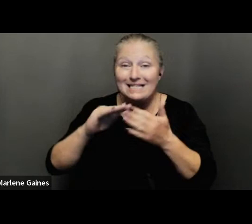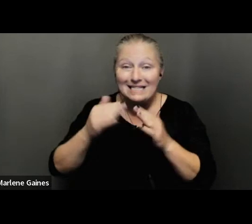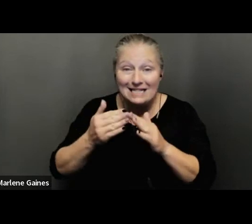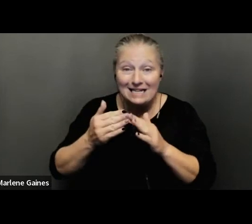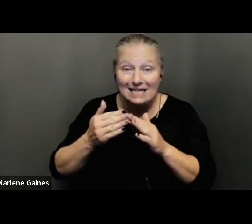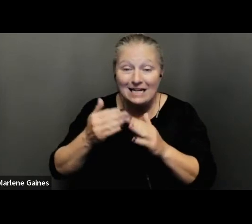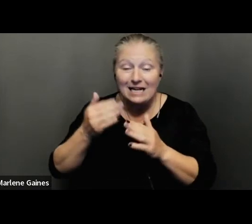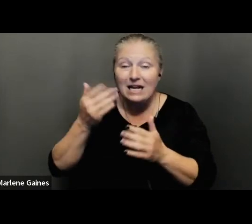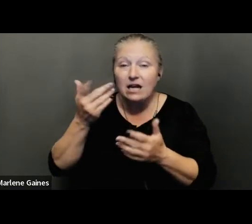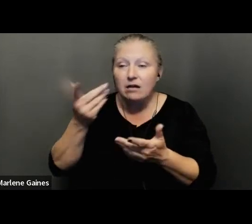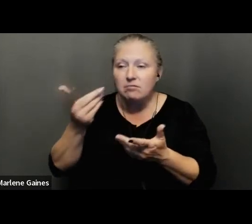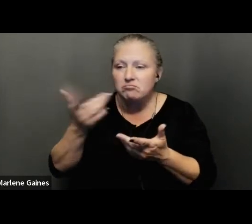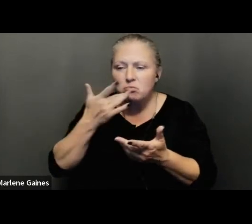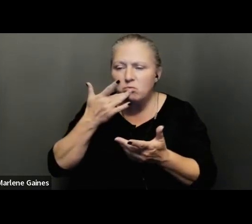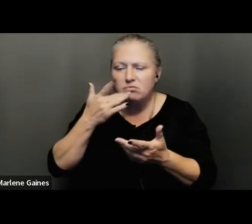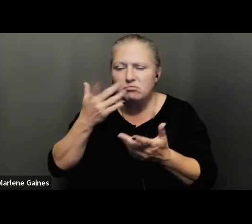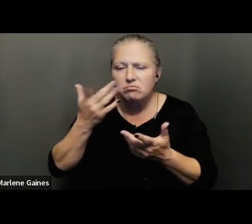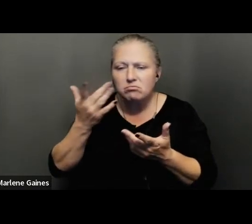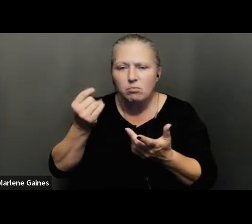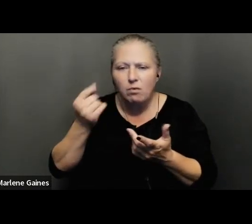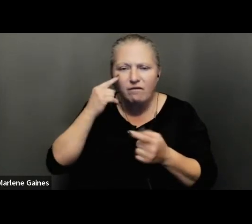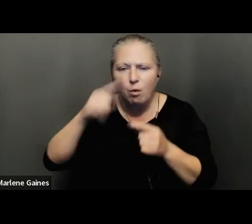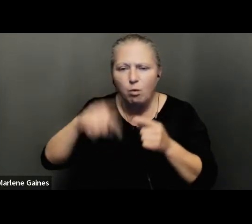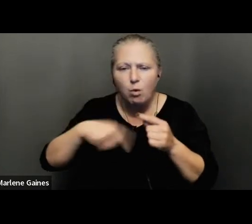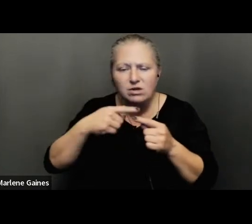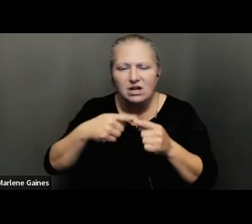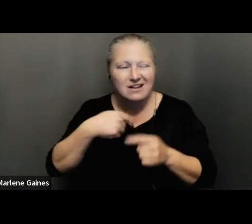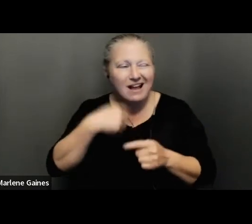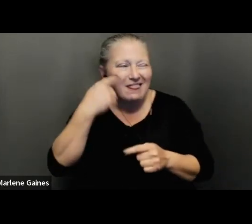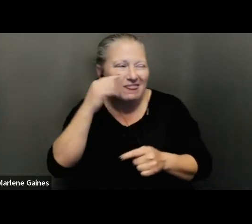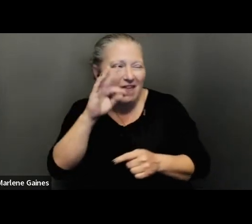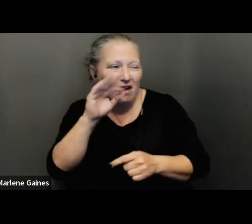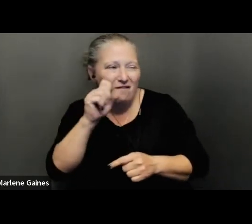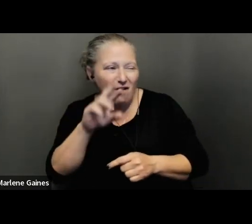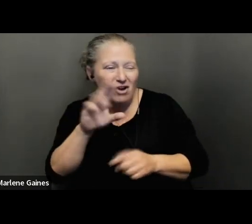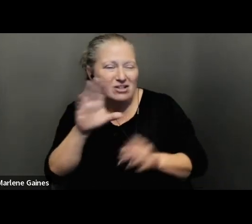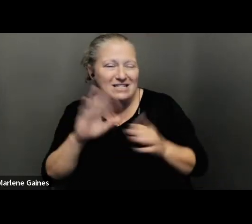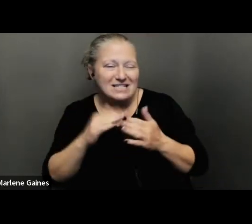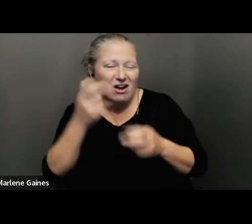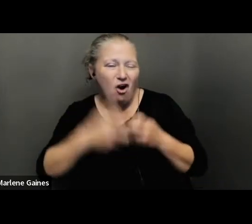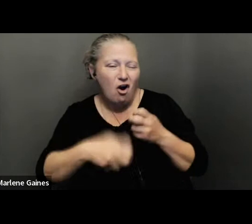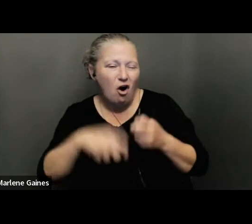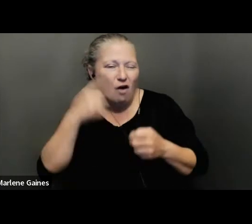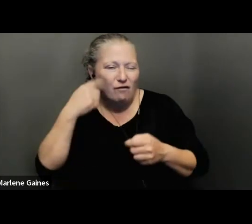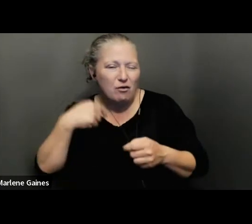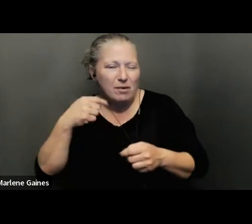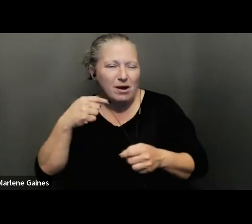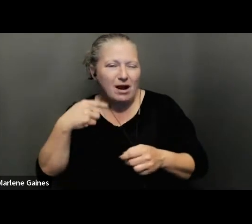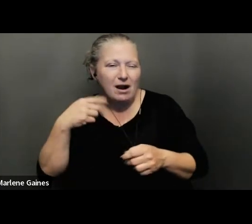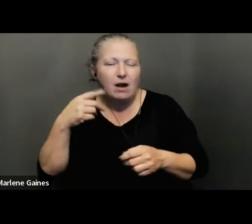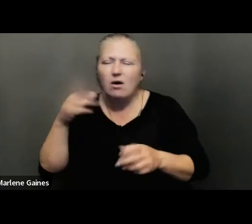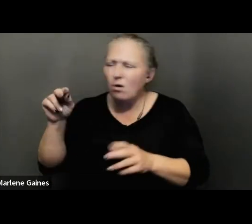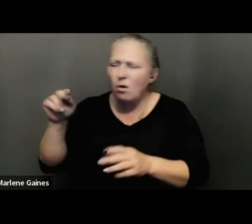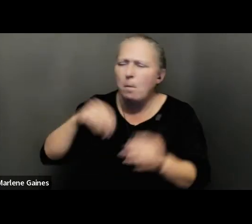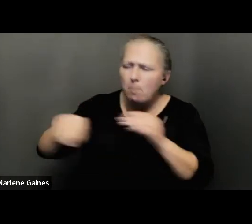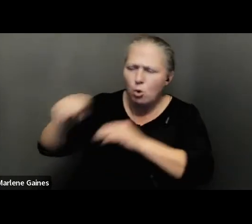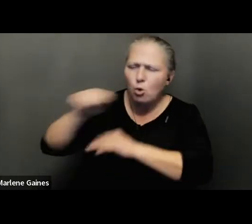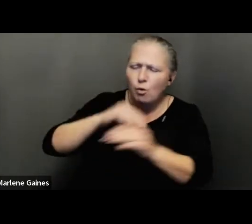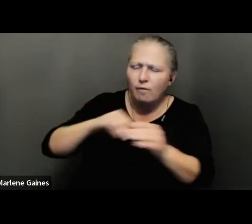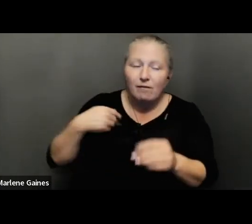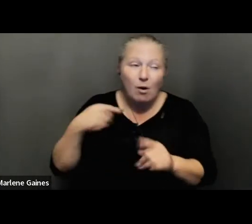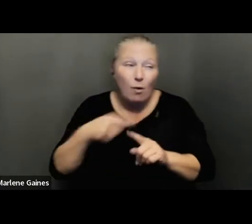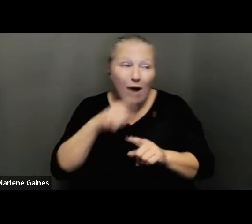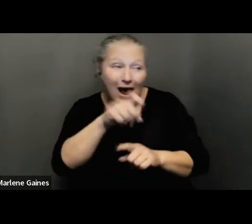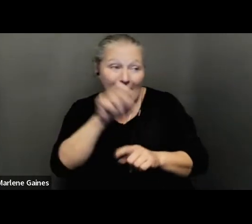want to do with cities? I think Foster City is hard for me because I'm really active in. Well, no, we're moving. Yeah. So I was gonna ask if I could have